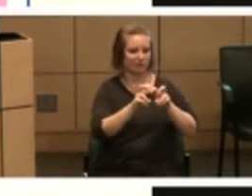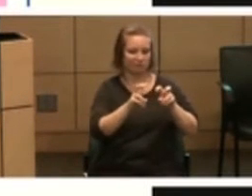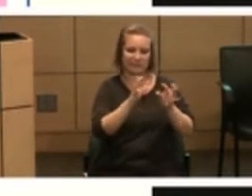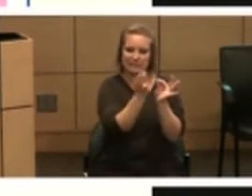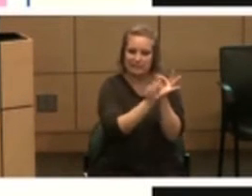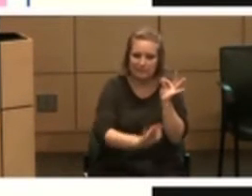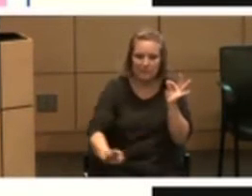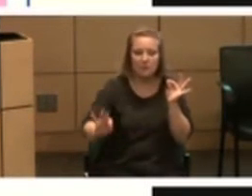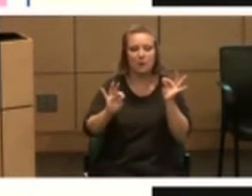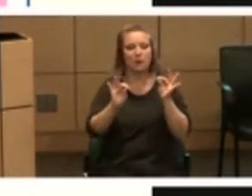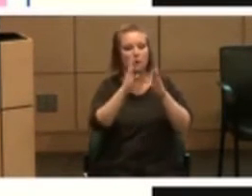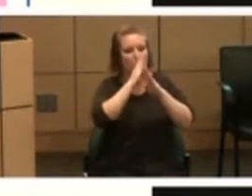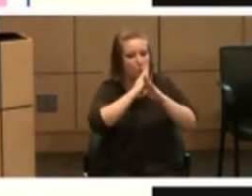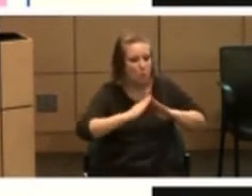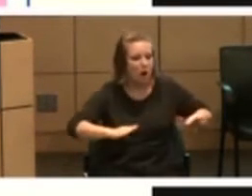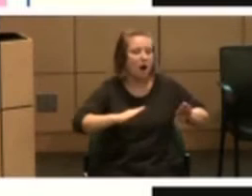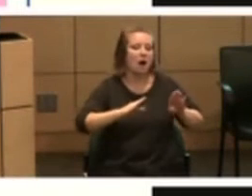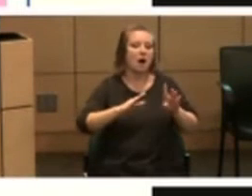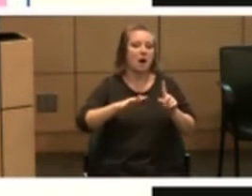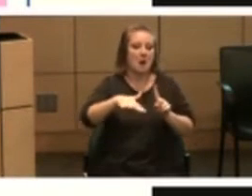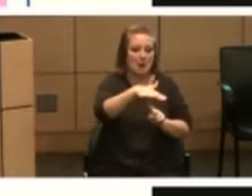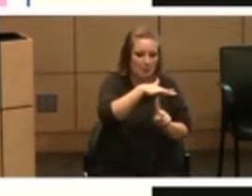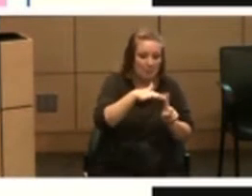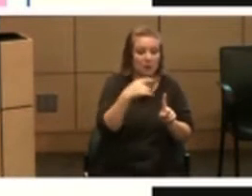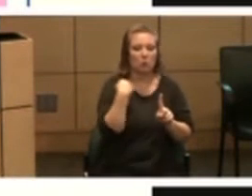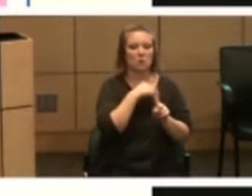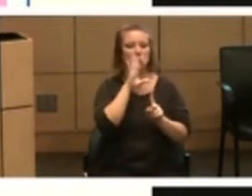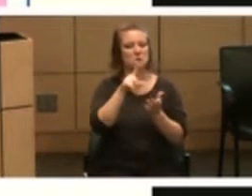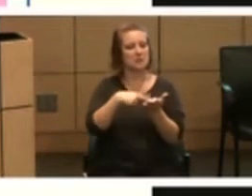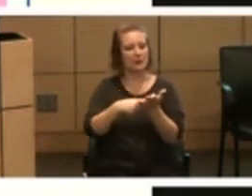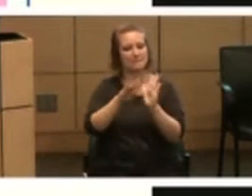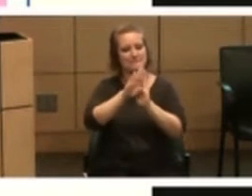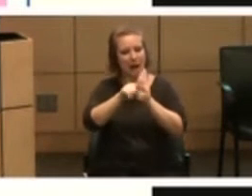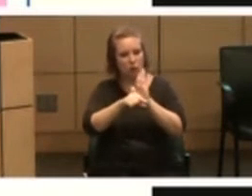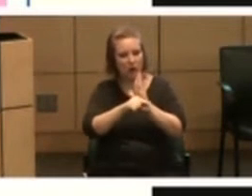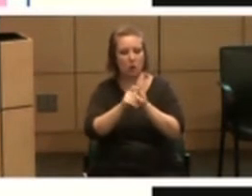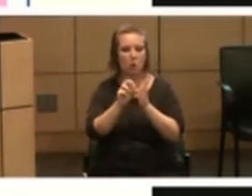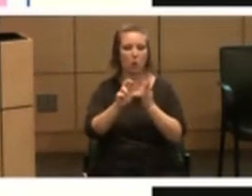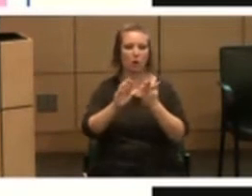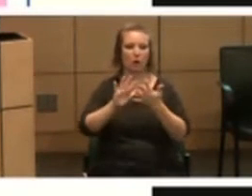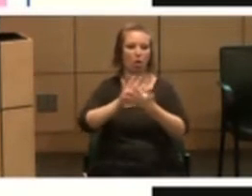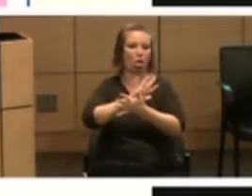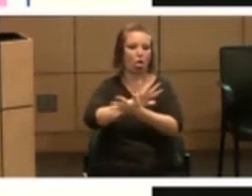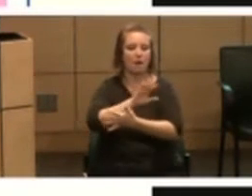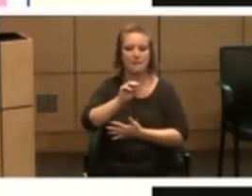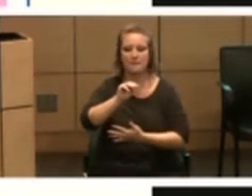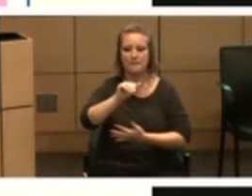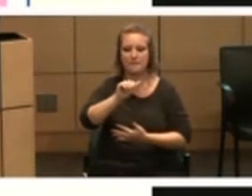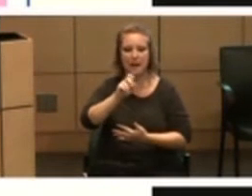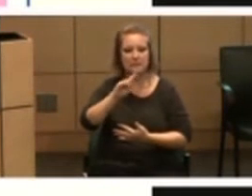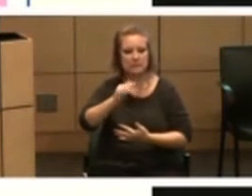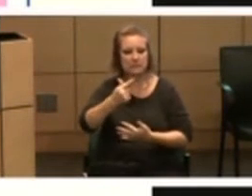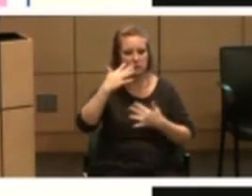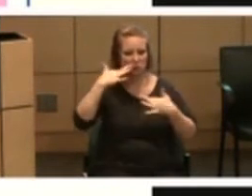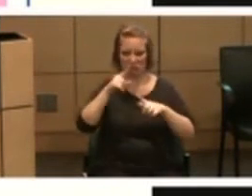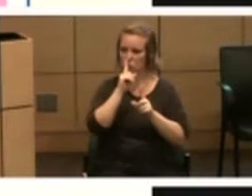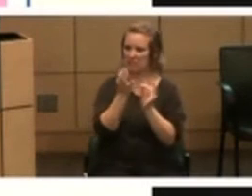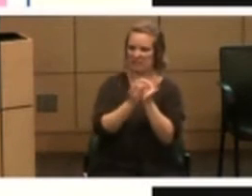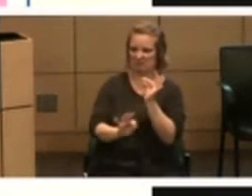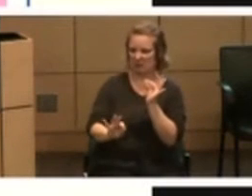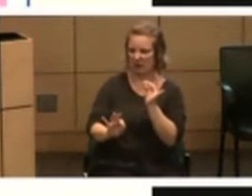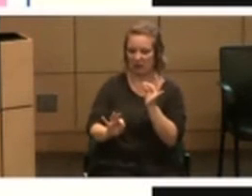quiet. We do sometimes use what we call background or masking noise, and that often is pretty simple. It's a